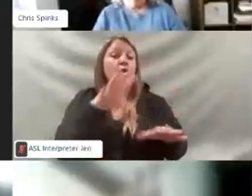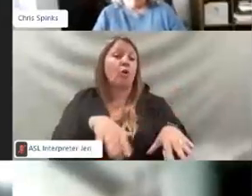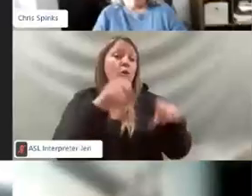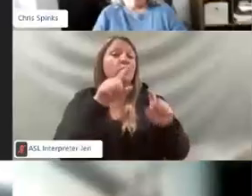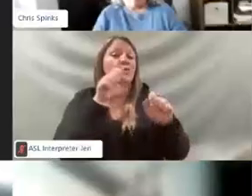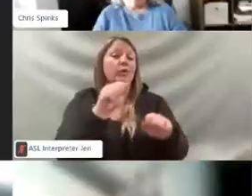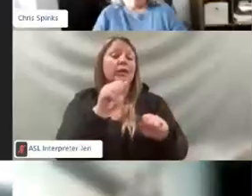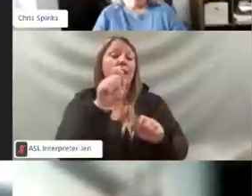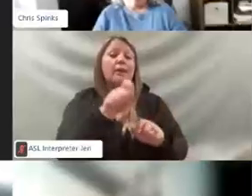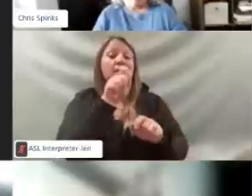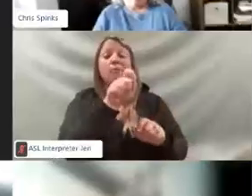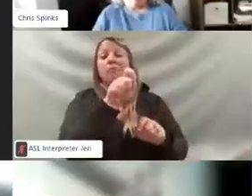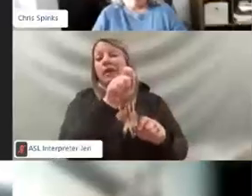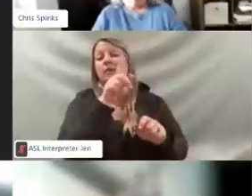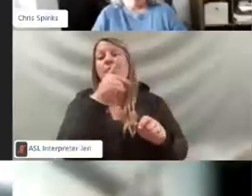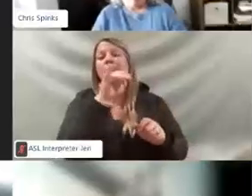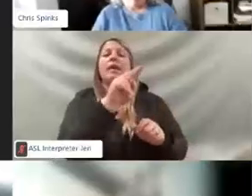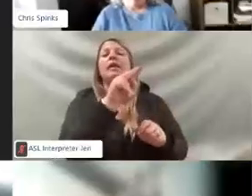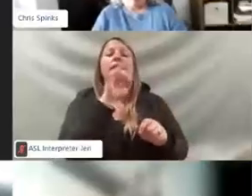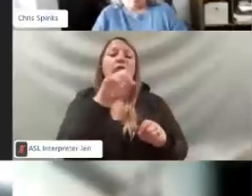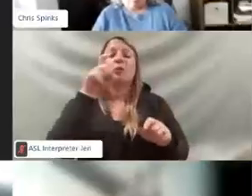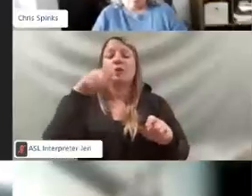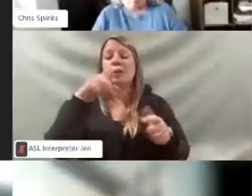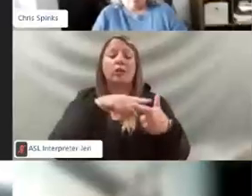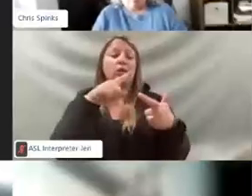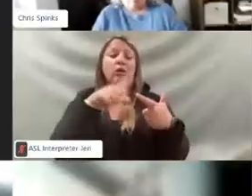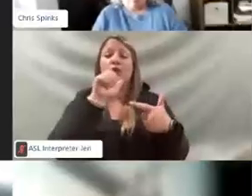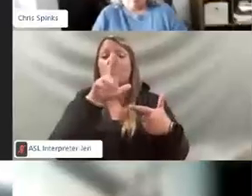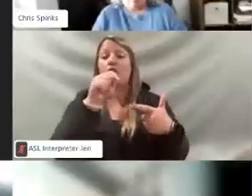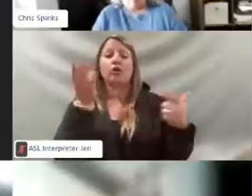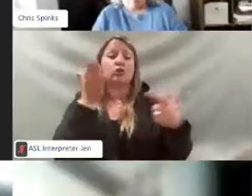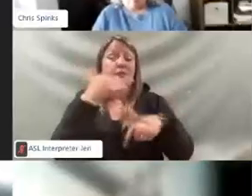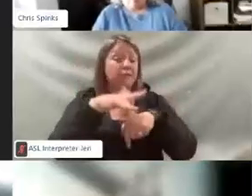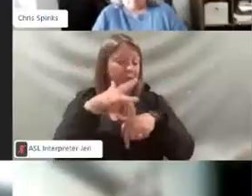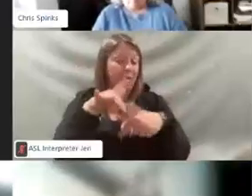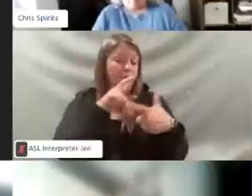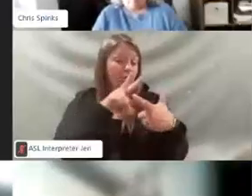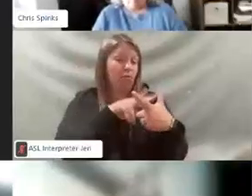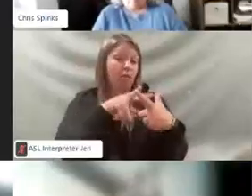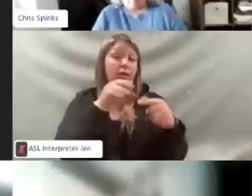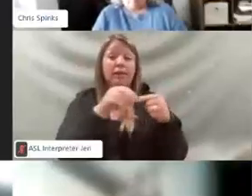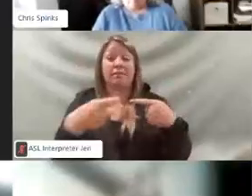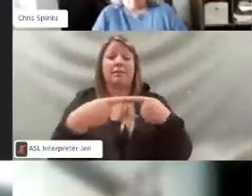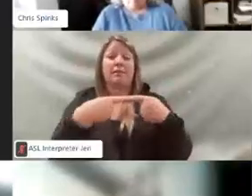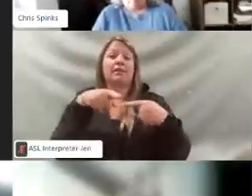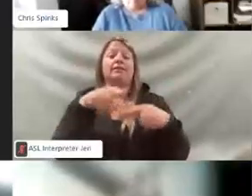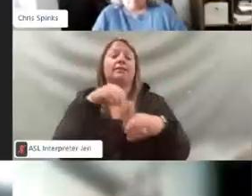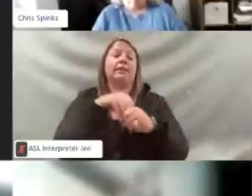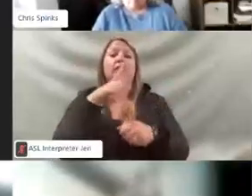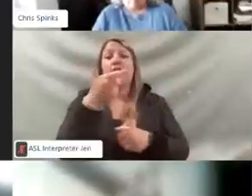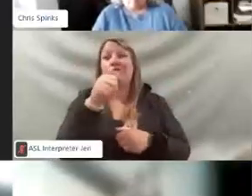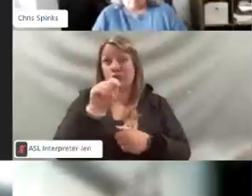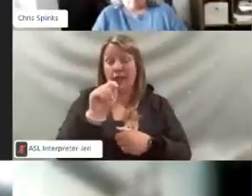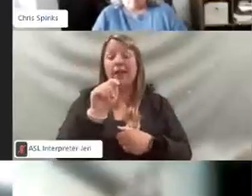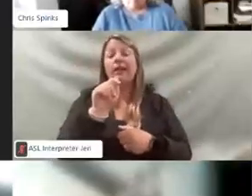should be able to pin them to the screen if you need them. We also have cart services available, and the link should be in the